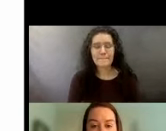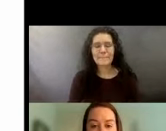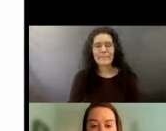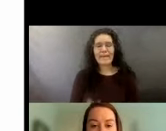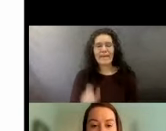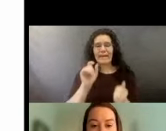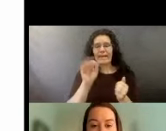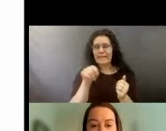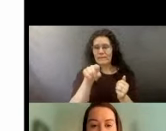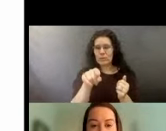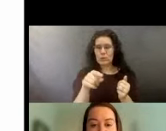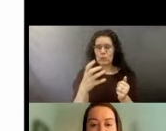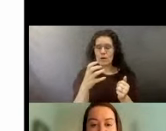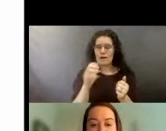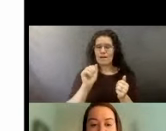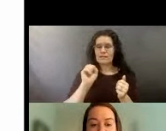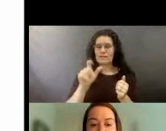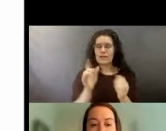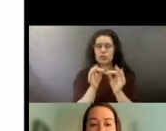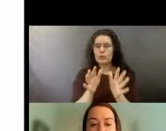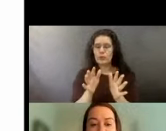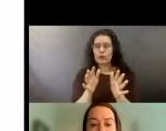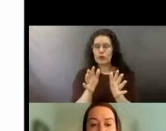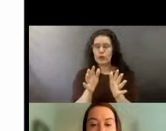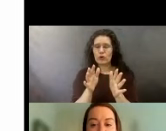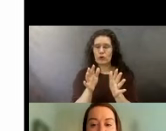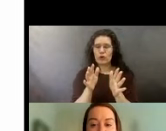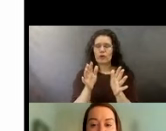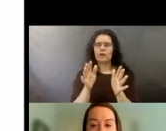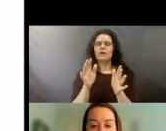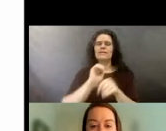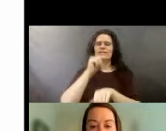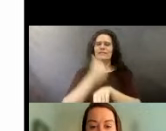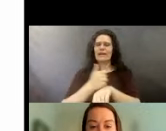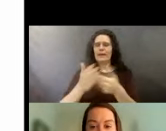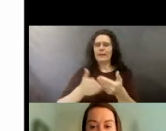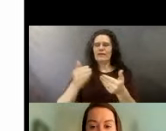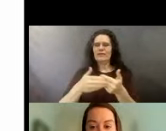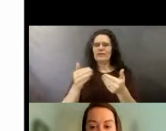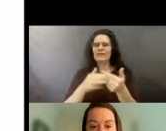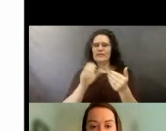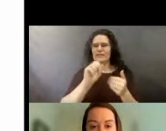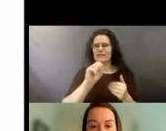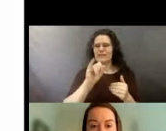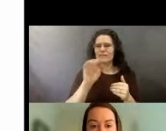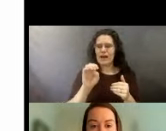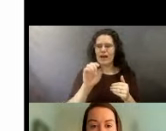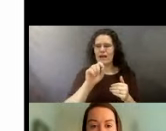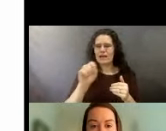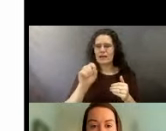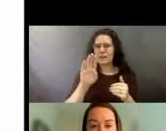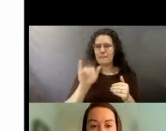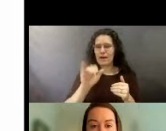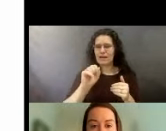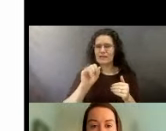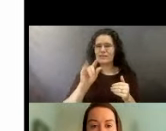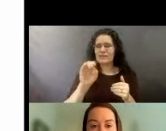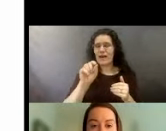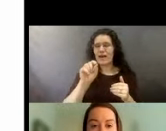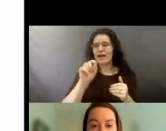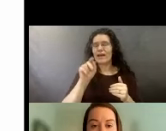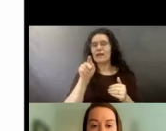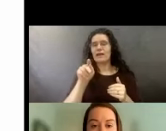ASL interpreters, make sure that your view is set to side-by-side gallery. So if you go to the top right of your Zoom